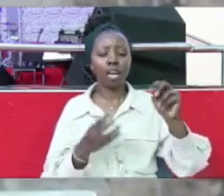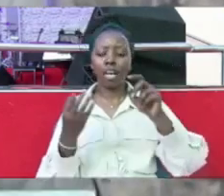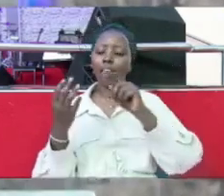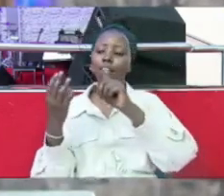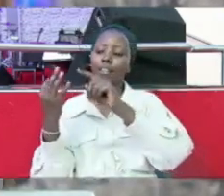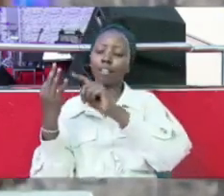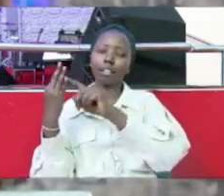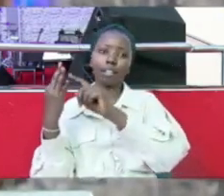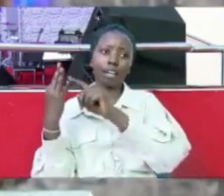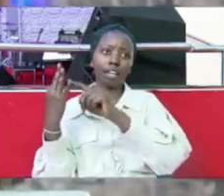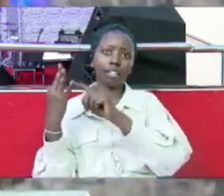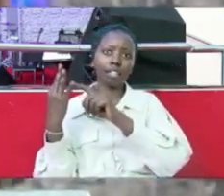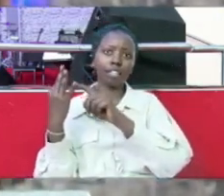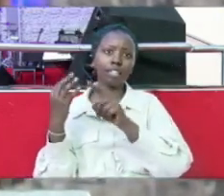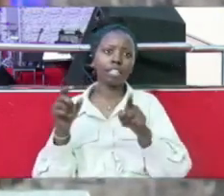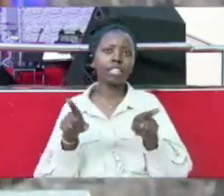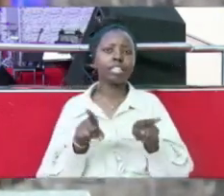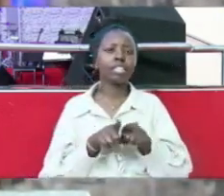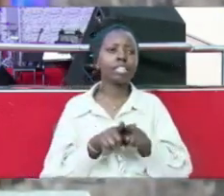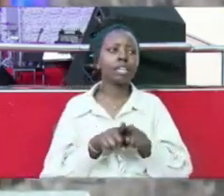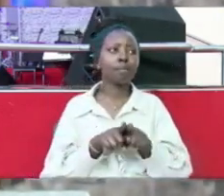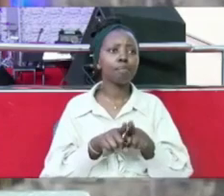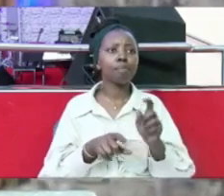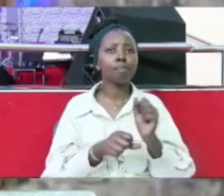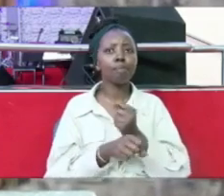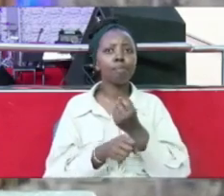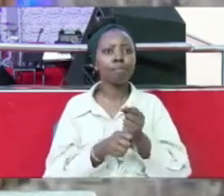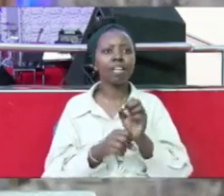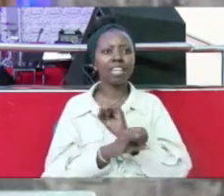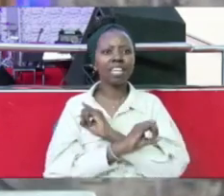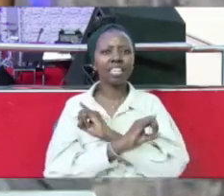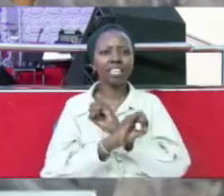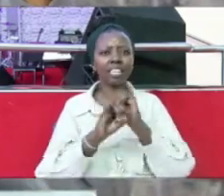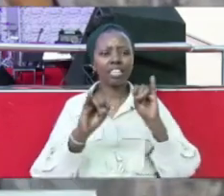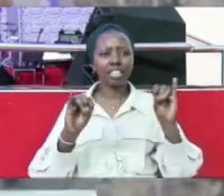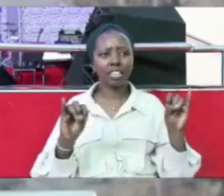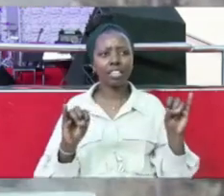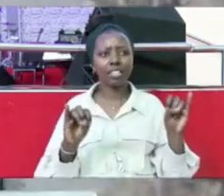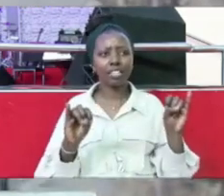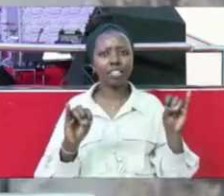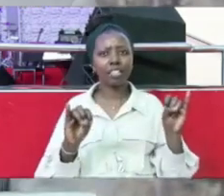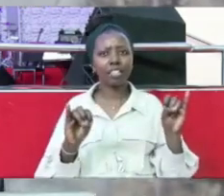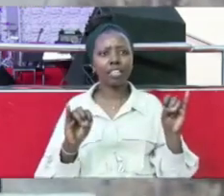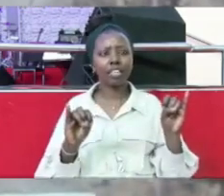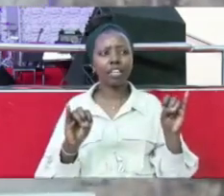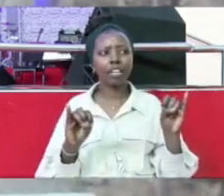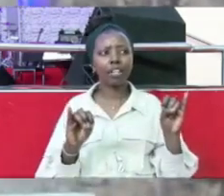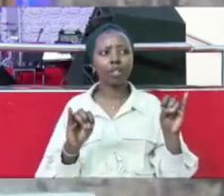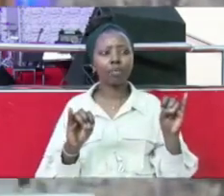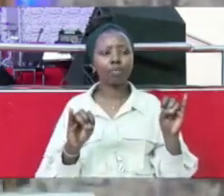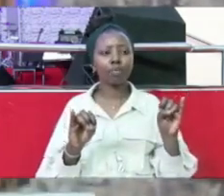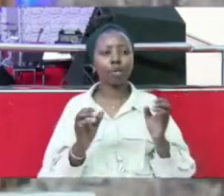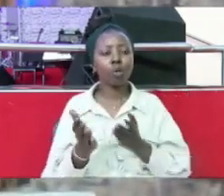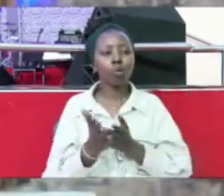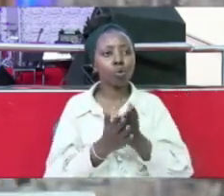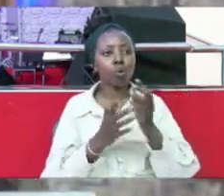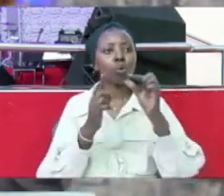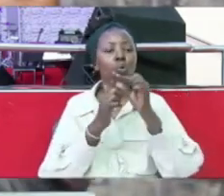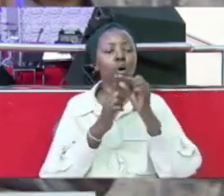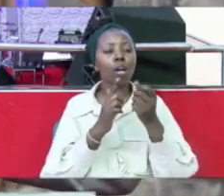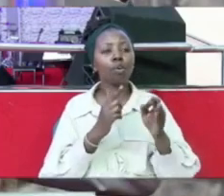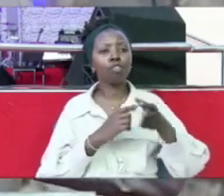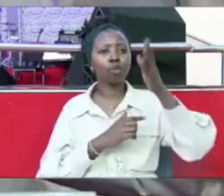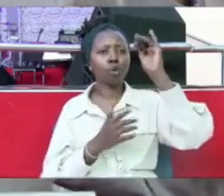is edification. Ni kwamba ni kuinuliwa kiroho. And that we do with the Word of God. Na hilo tunalifanya kwa neno la Bwana. And that's